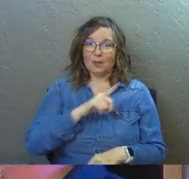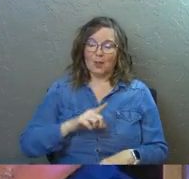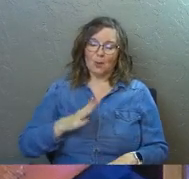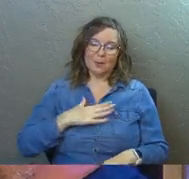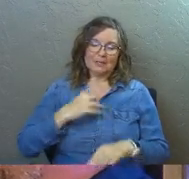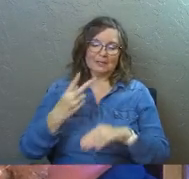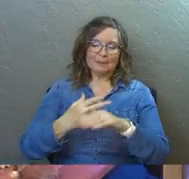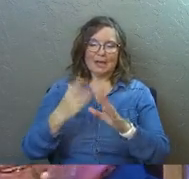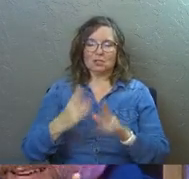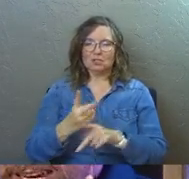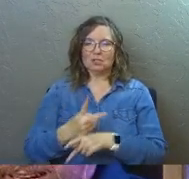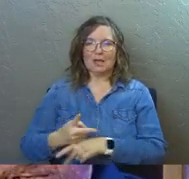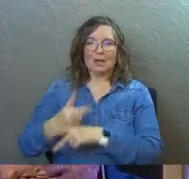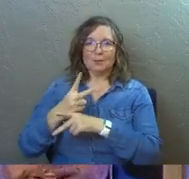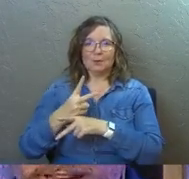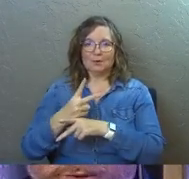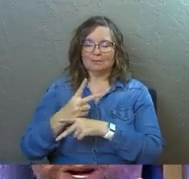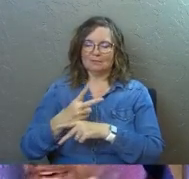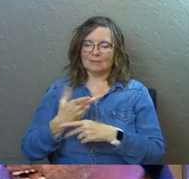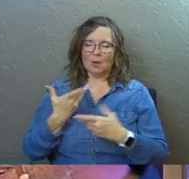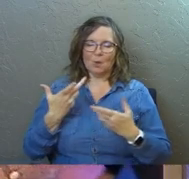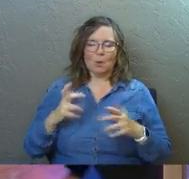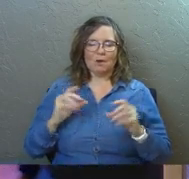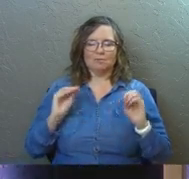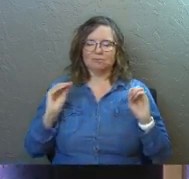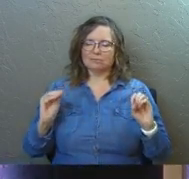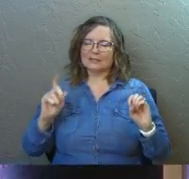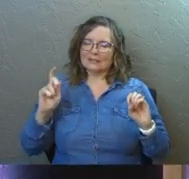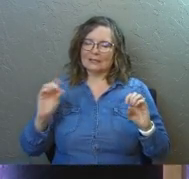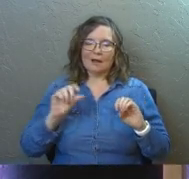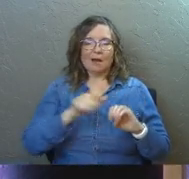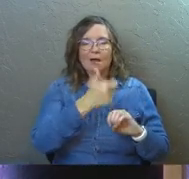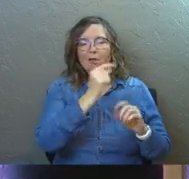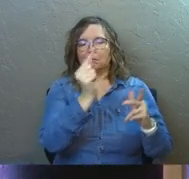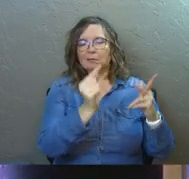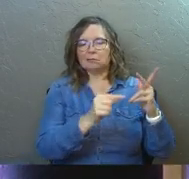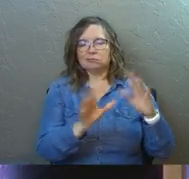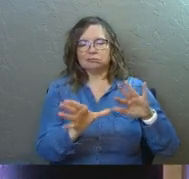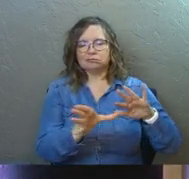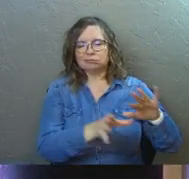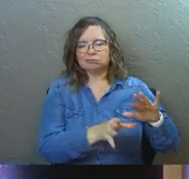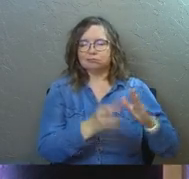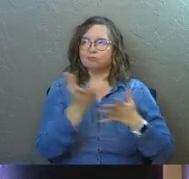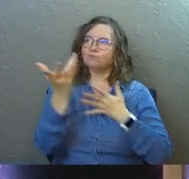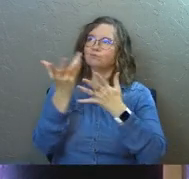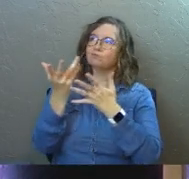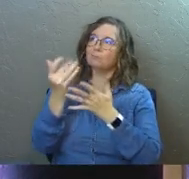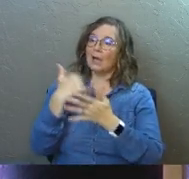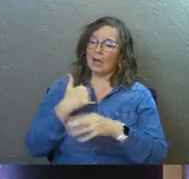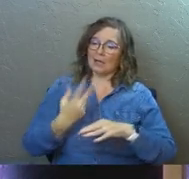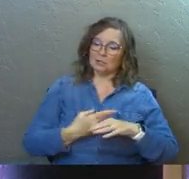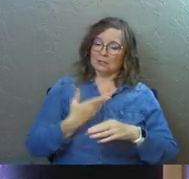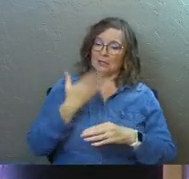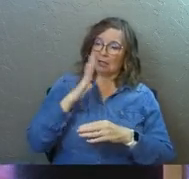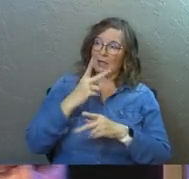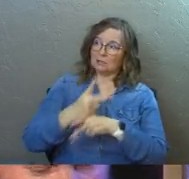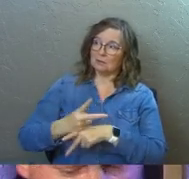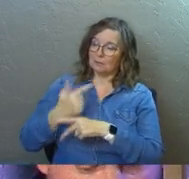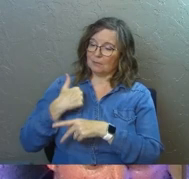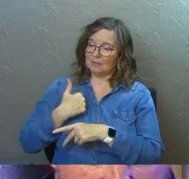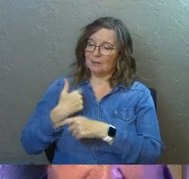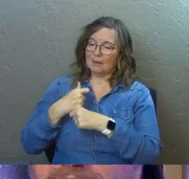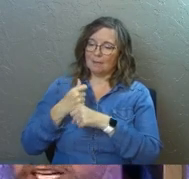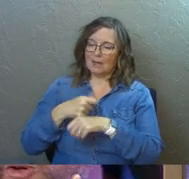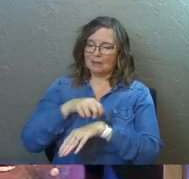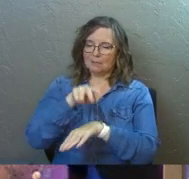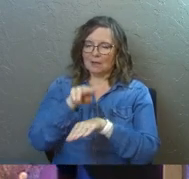remember? And I shall not want. I don't need anything else in my life. I'm the sheep. If God is my shepherd, and then he